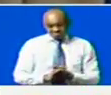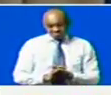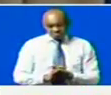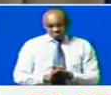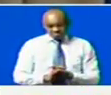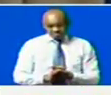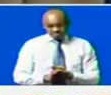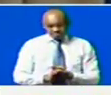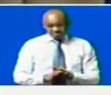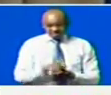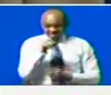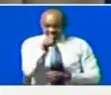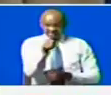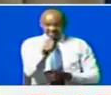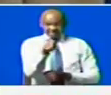that this act